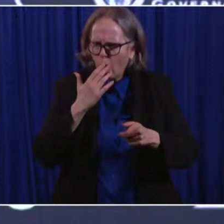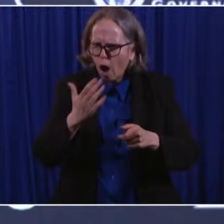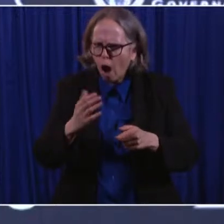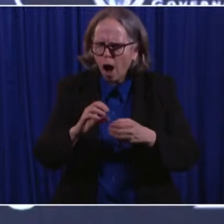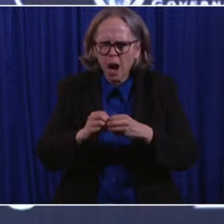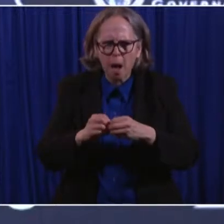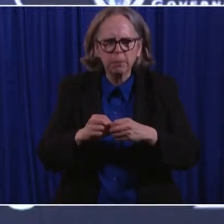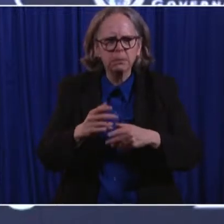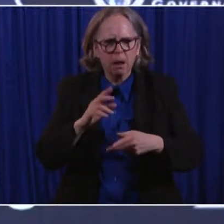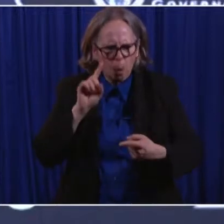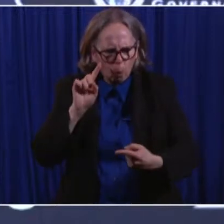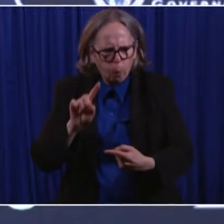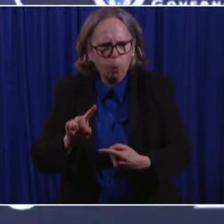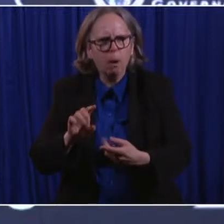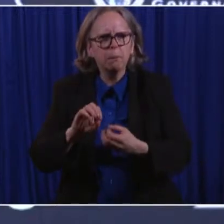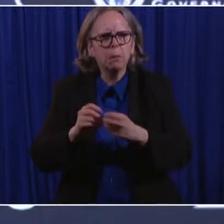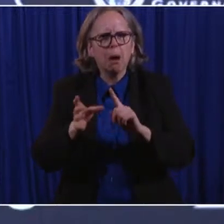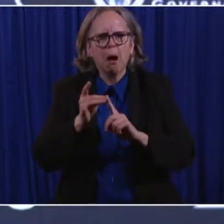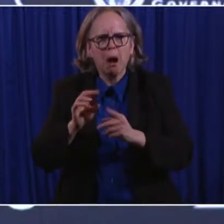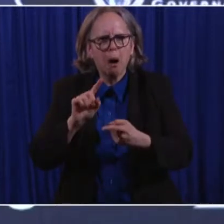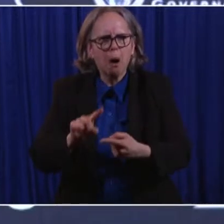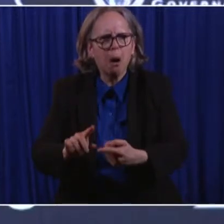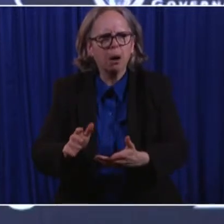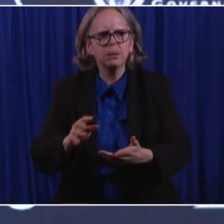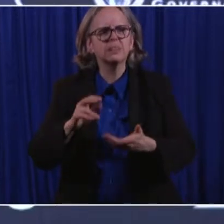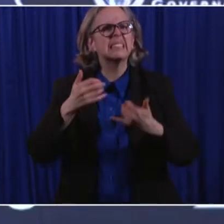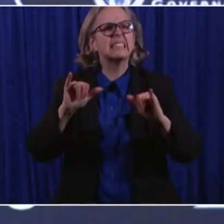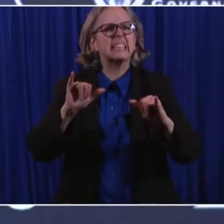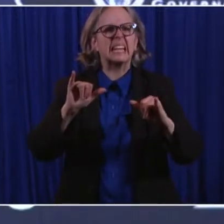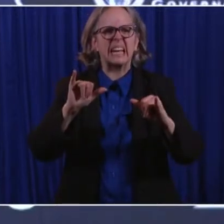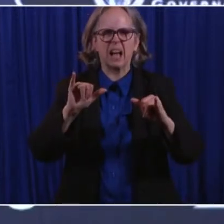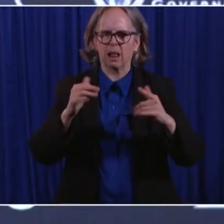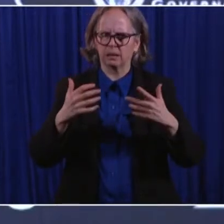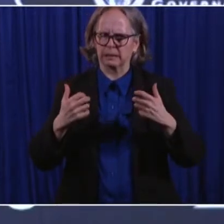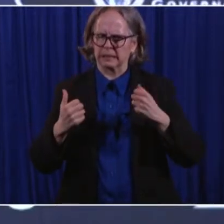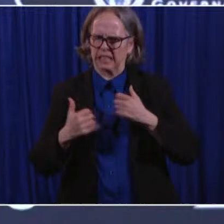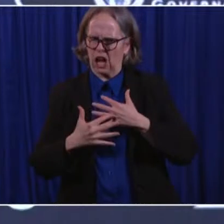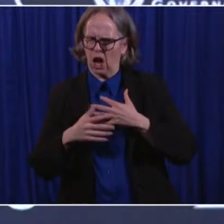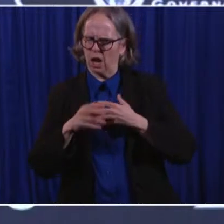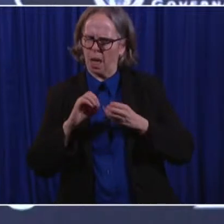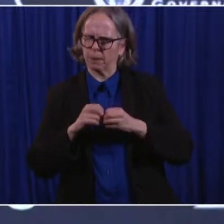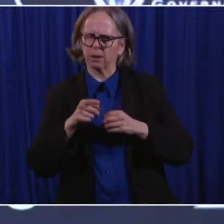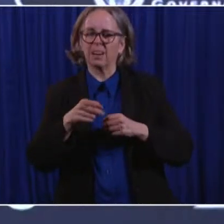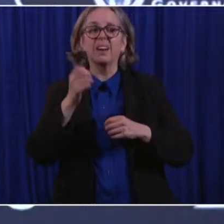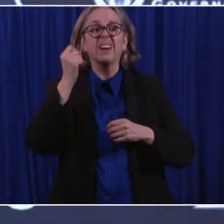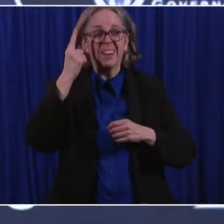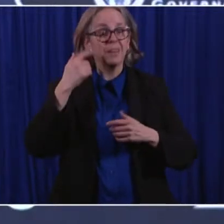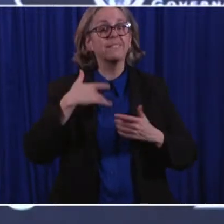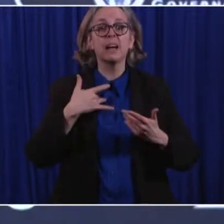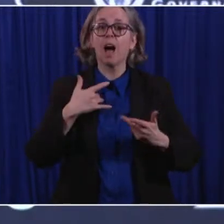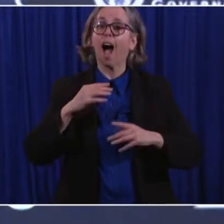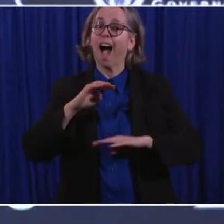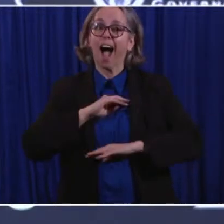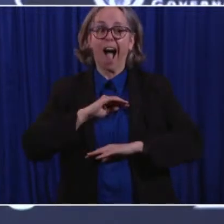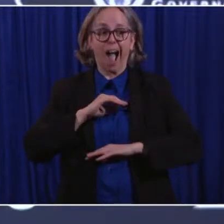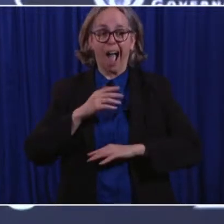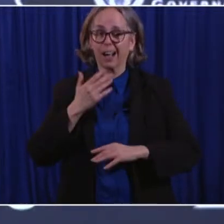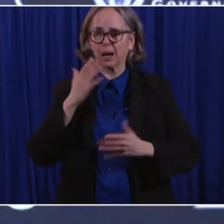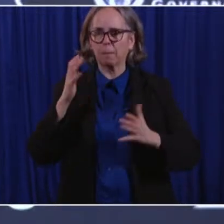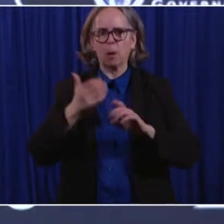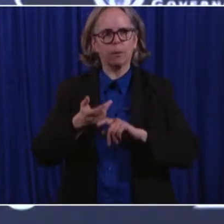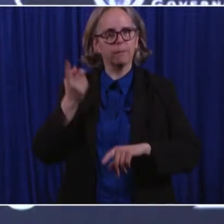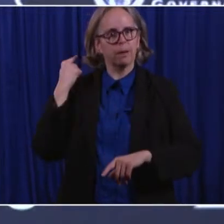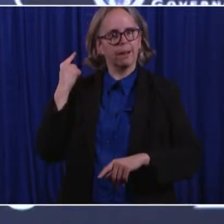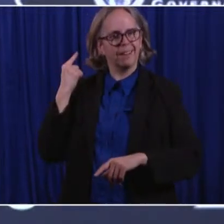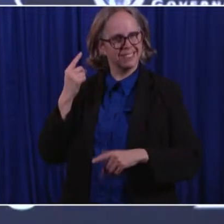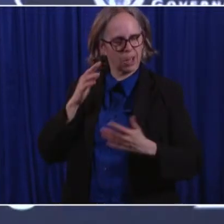God, I mean, we've got most of our states, high incidence, or excuse me, most of our counties are high incidence now.